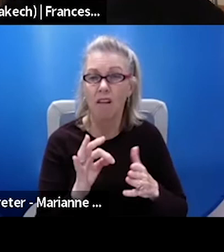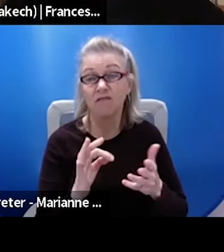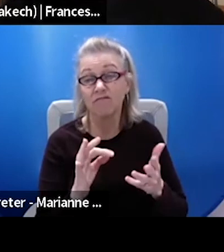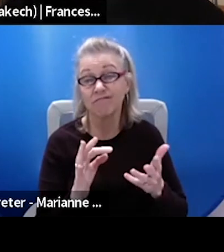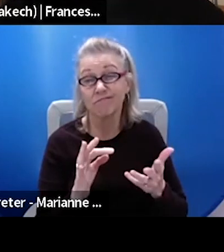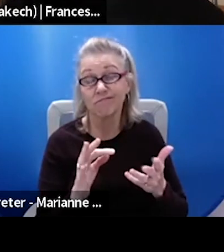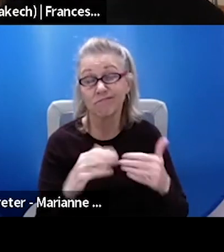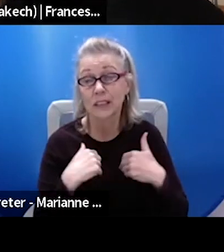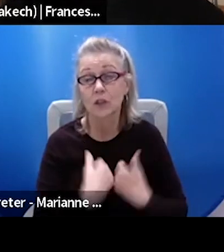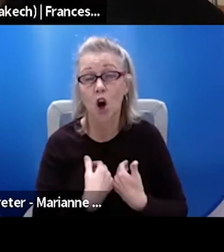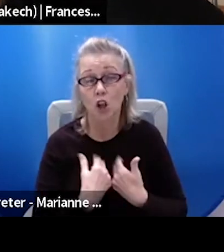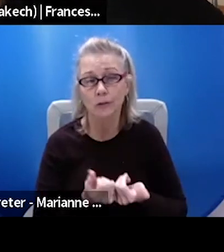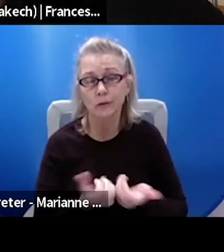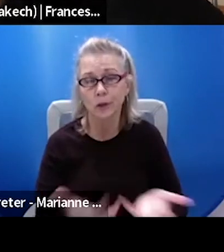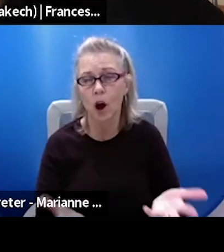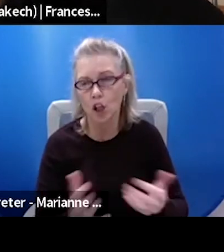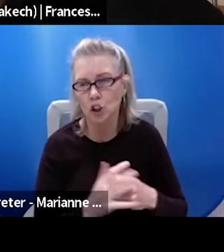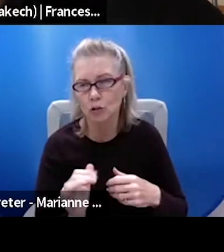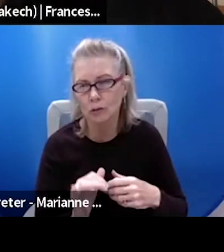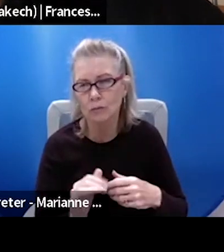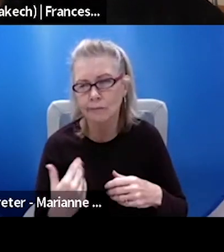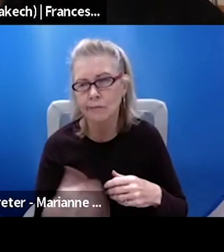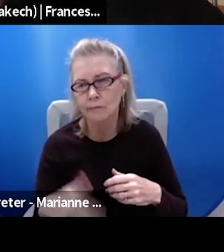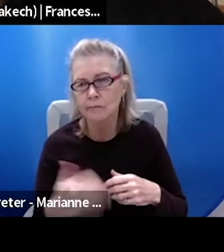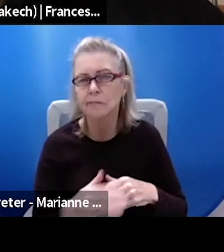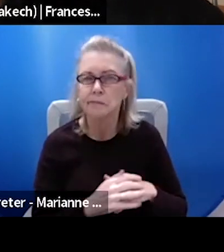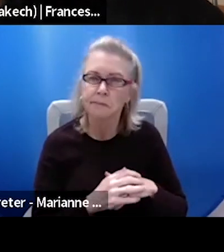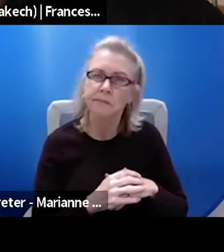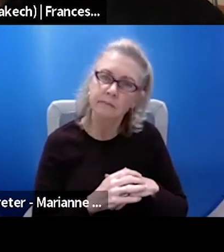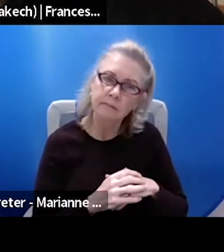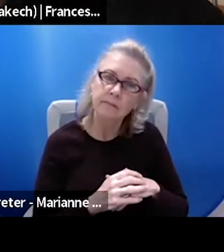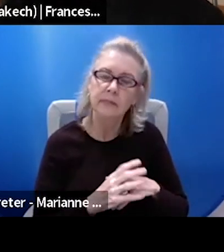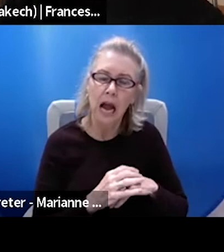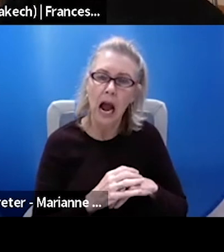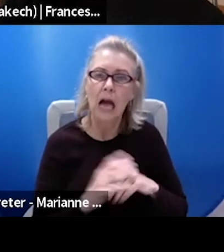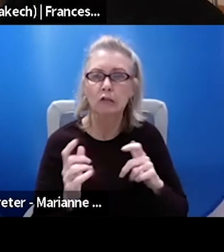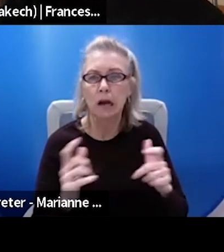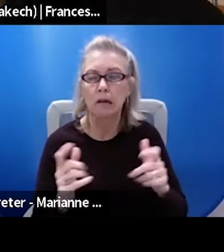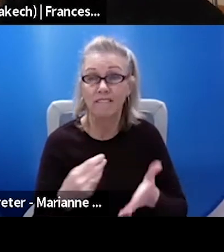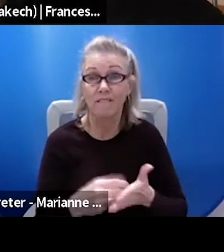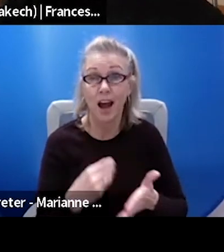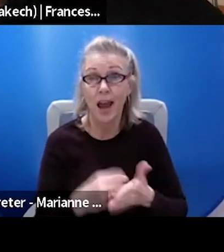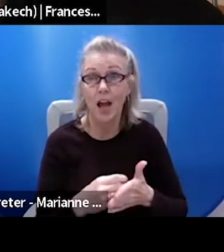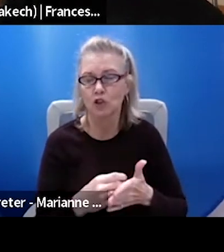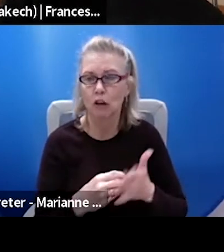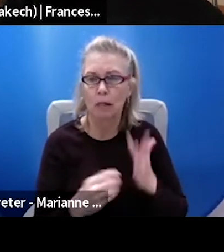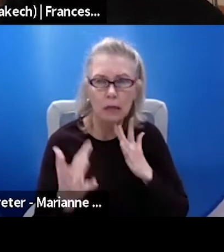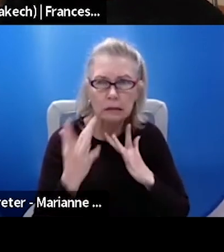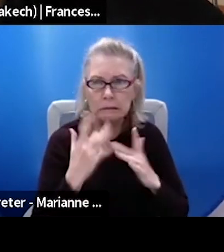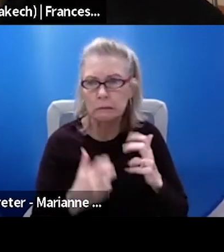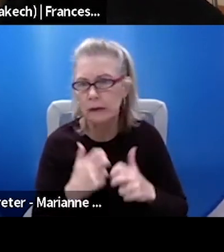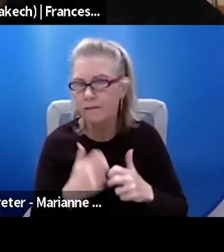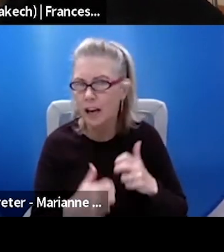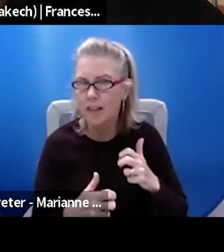extent, like extreme tiredness and greater financial precarity than probably any